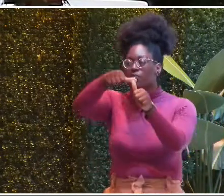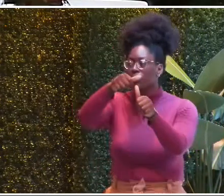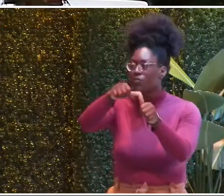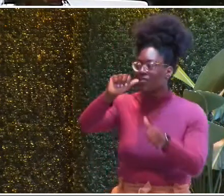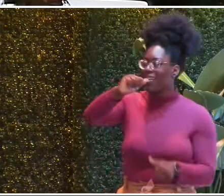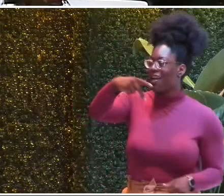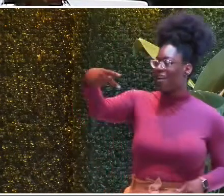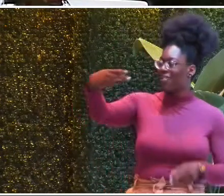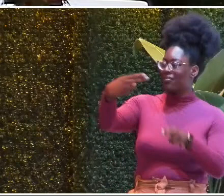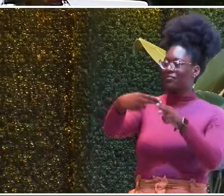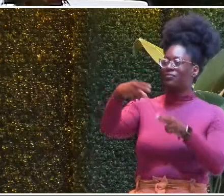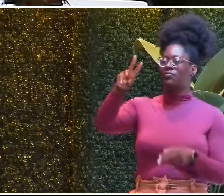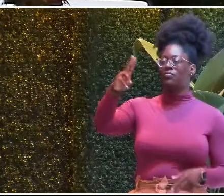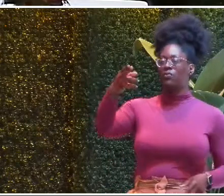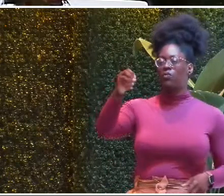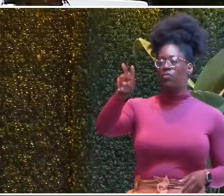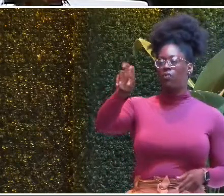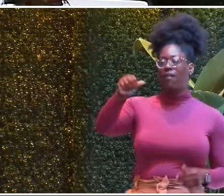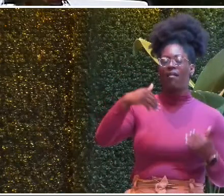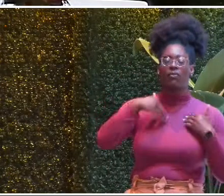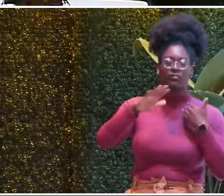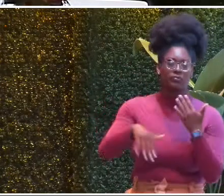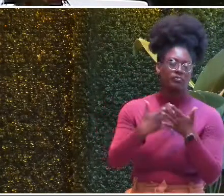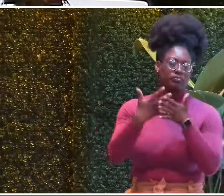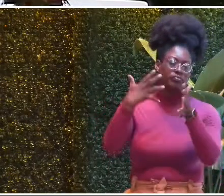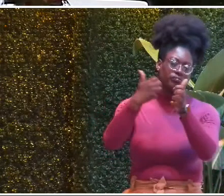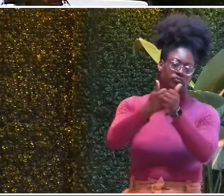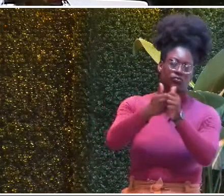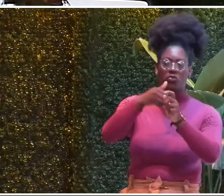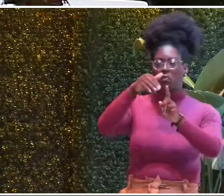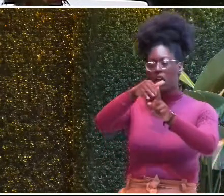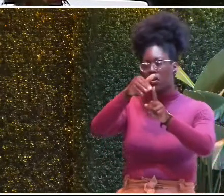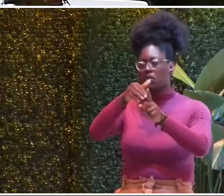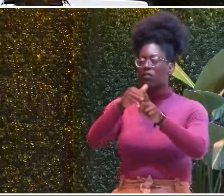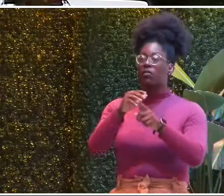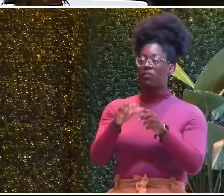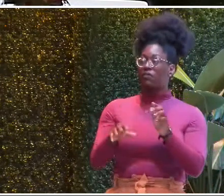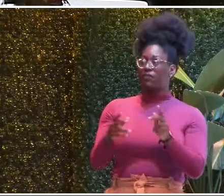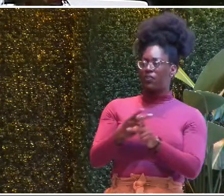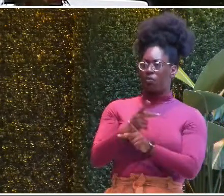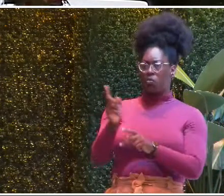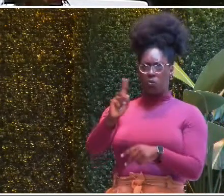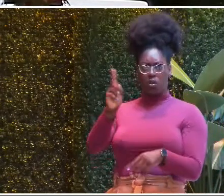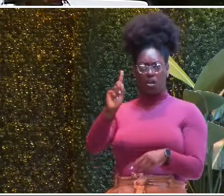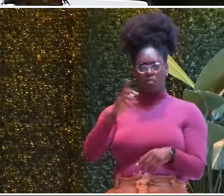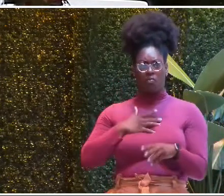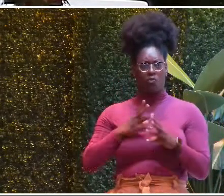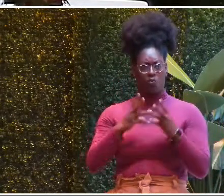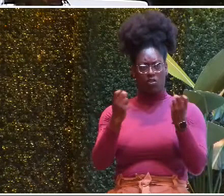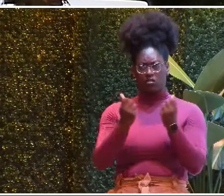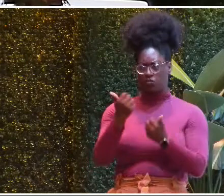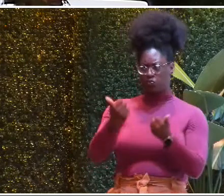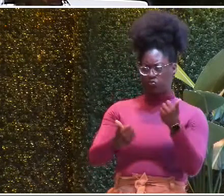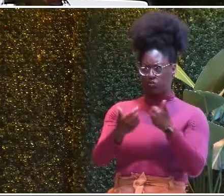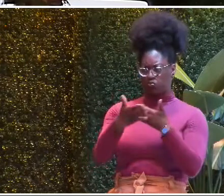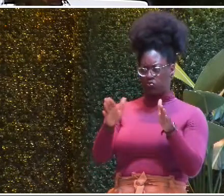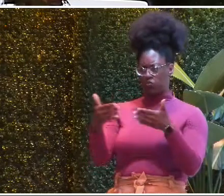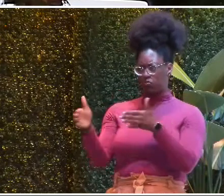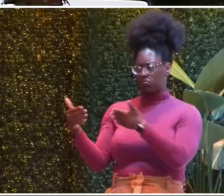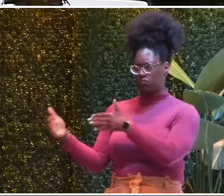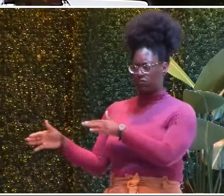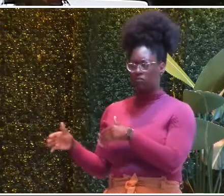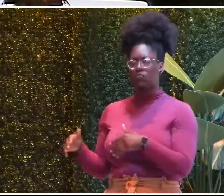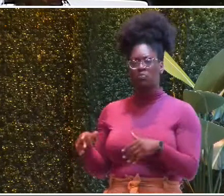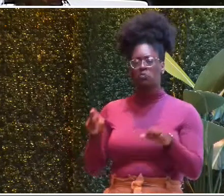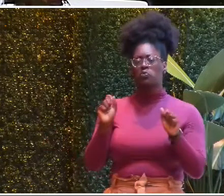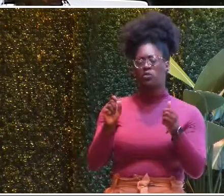updates, reminders. You can find out where your workshop sessions are going to be. You can get a taste of what all is to